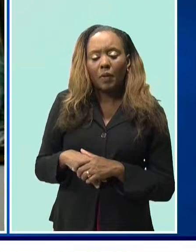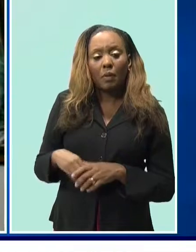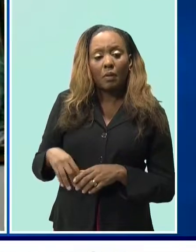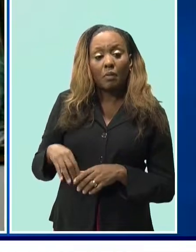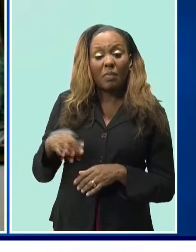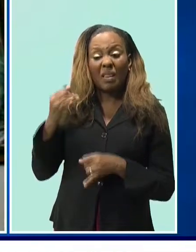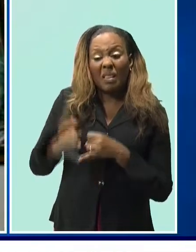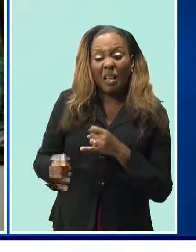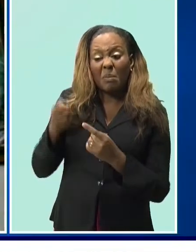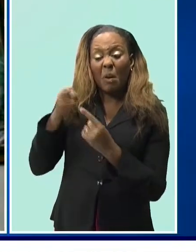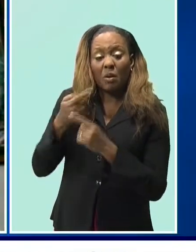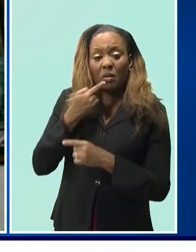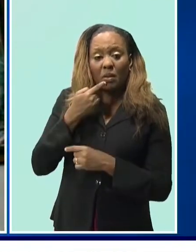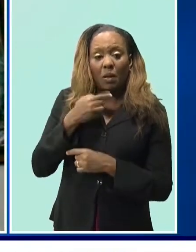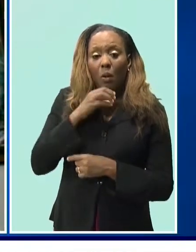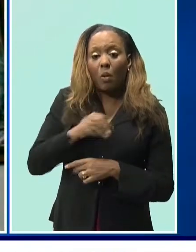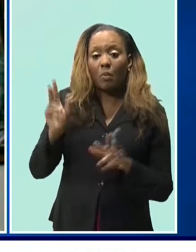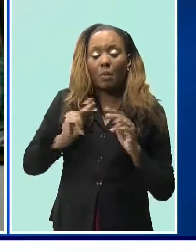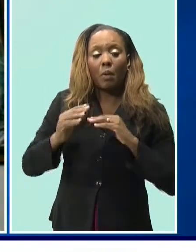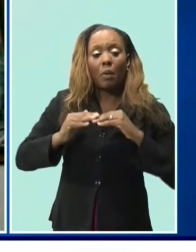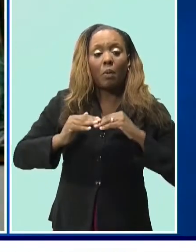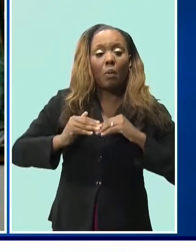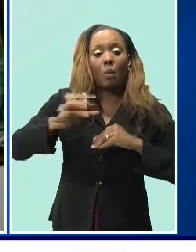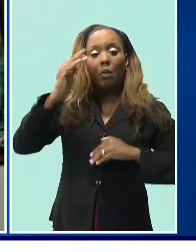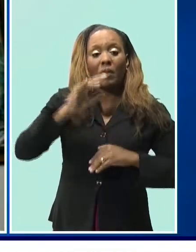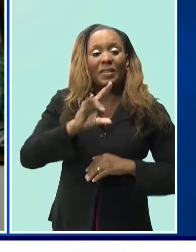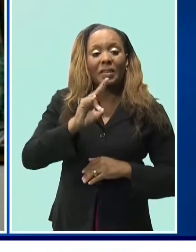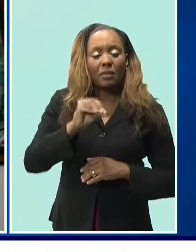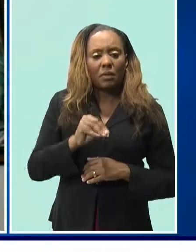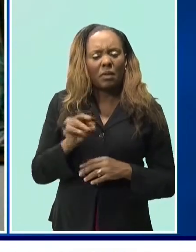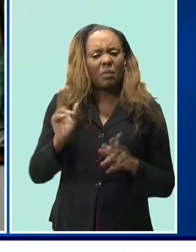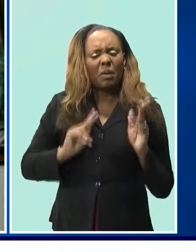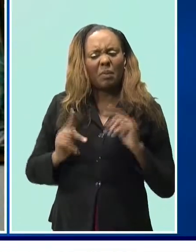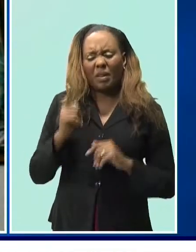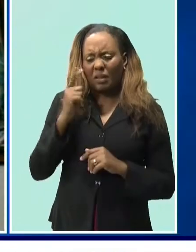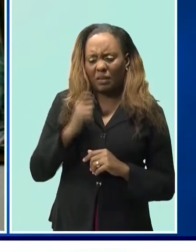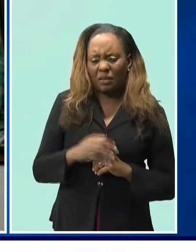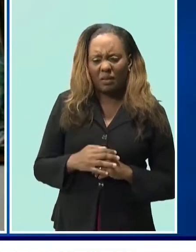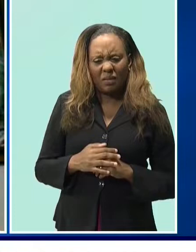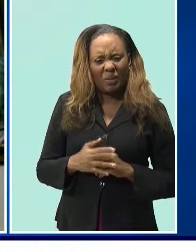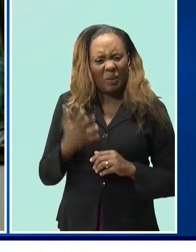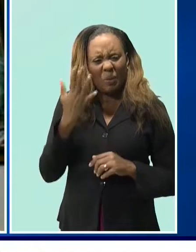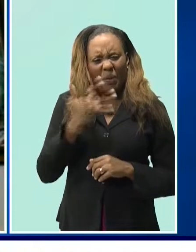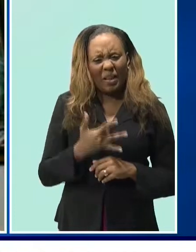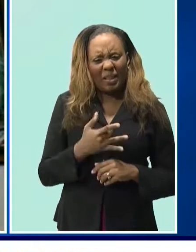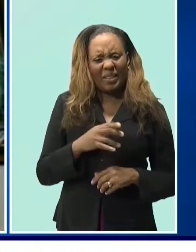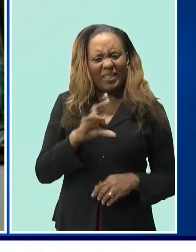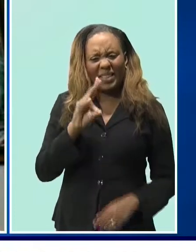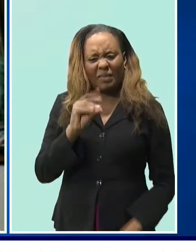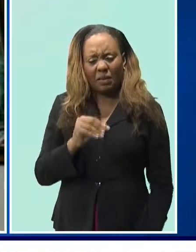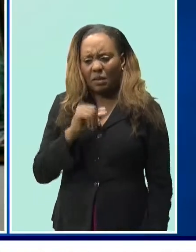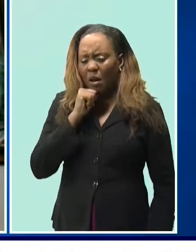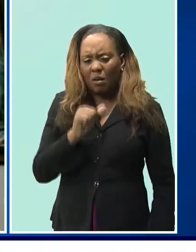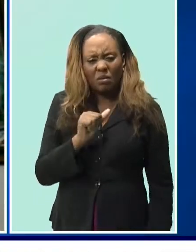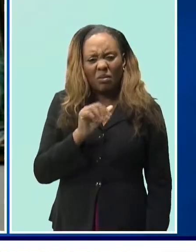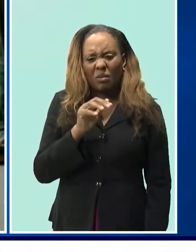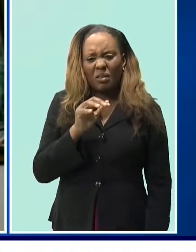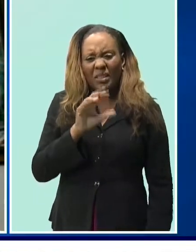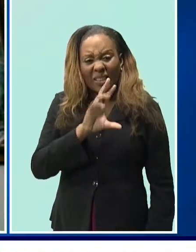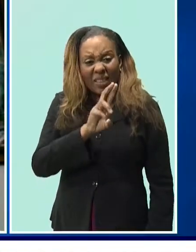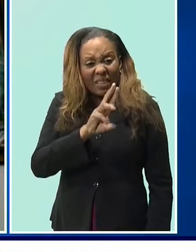elderly people 70 years and over. We've had people asking how come it is 70 and not 65